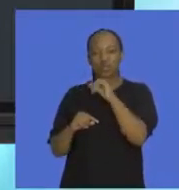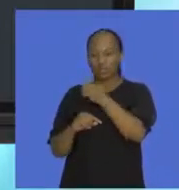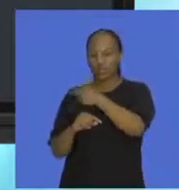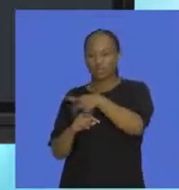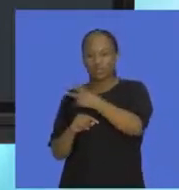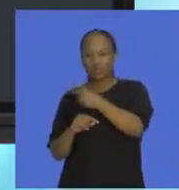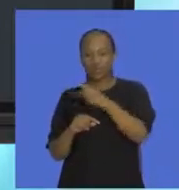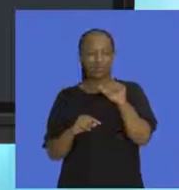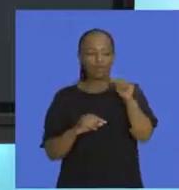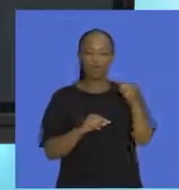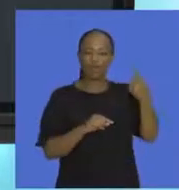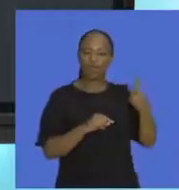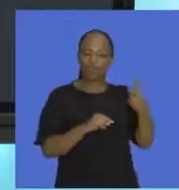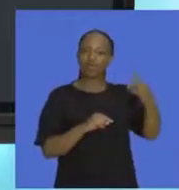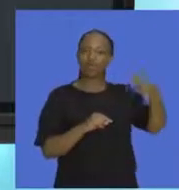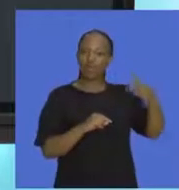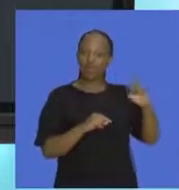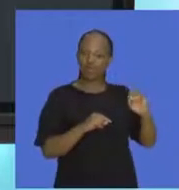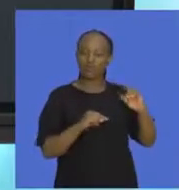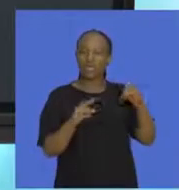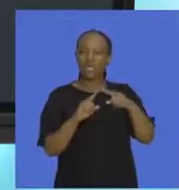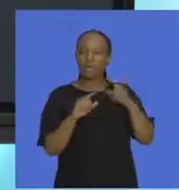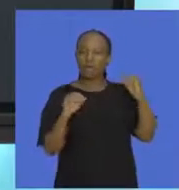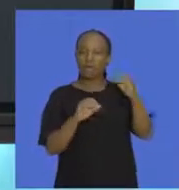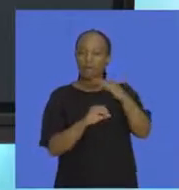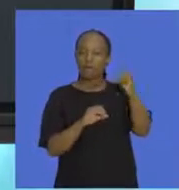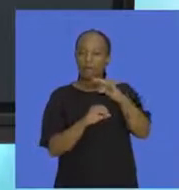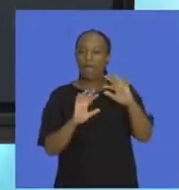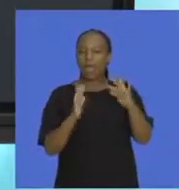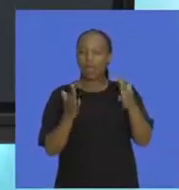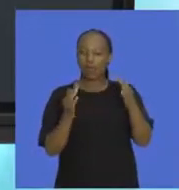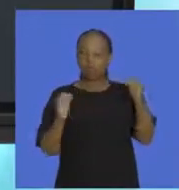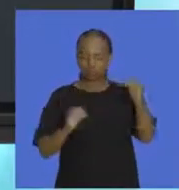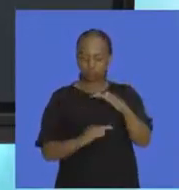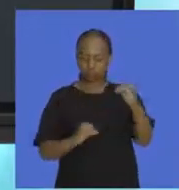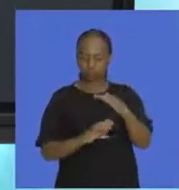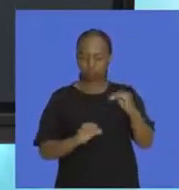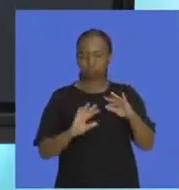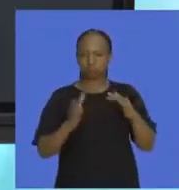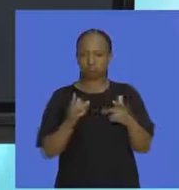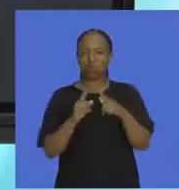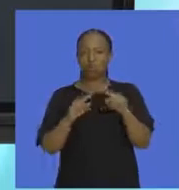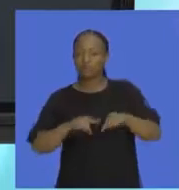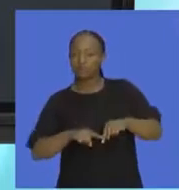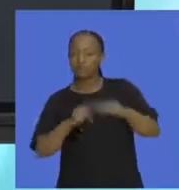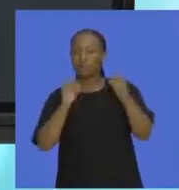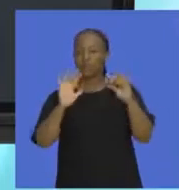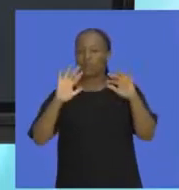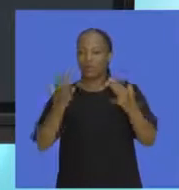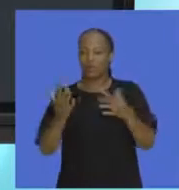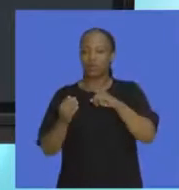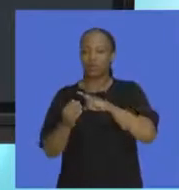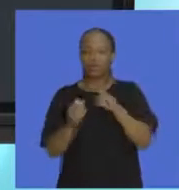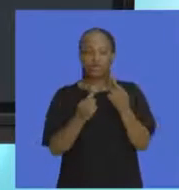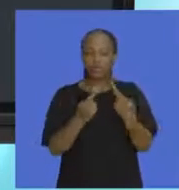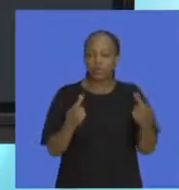the 2 ohms, and also want to look at the current issue between those two, as well as the potential difference across the